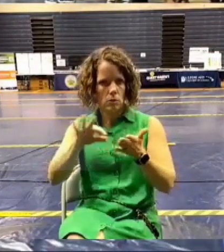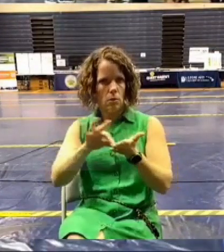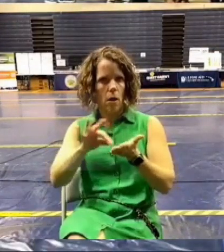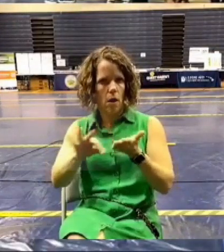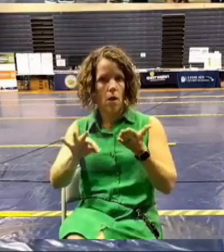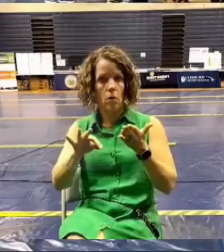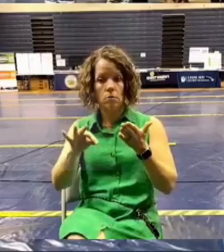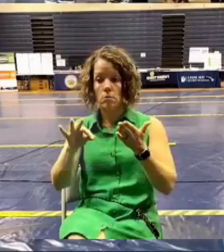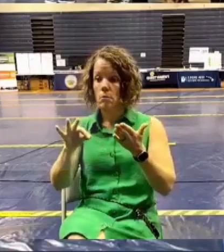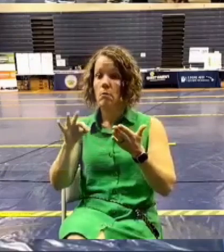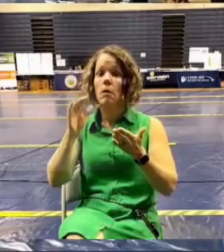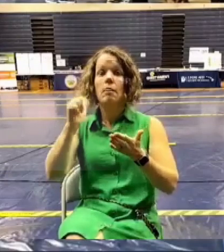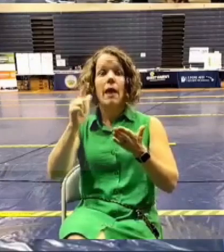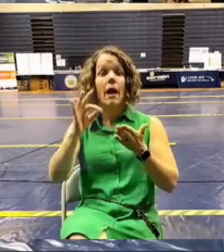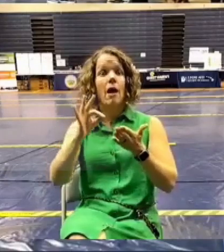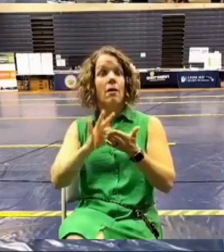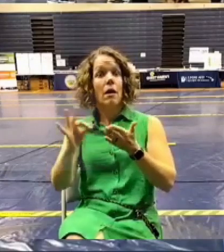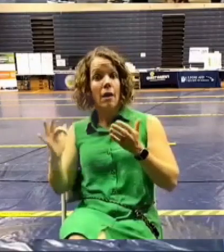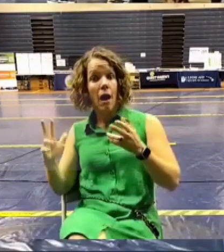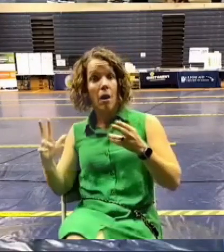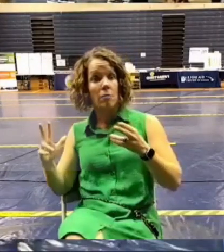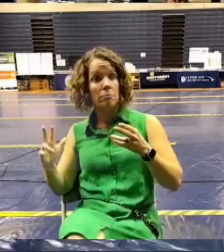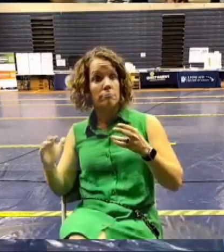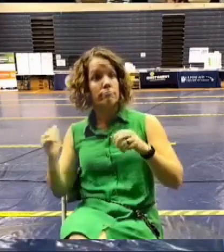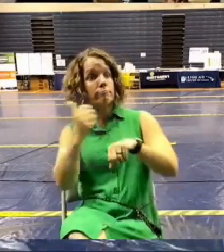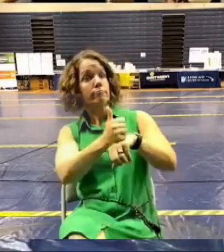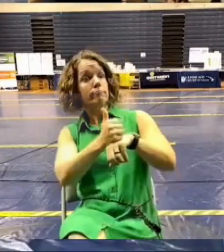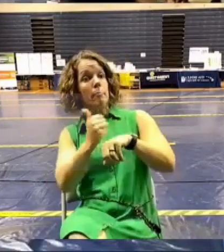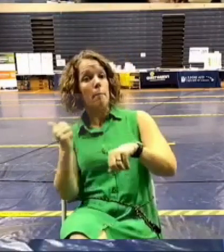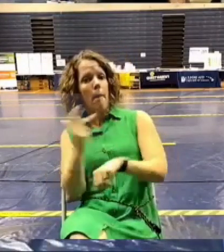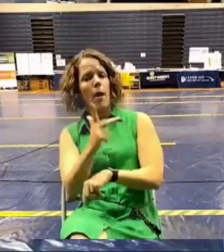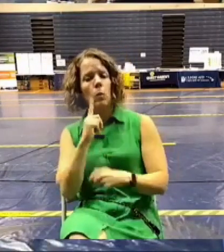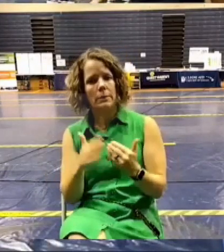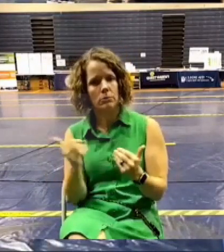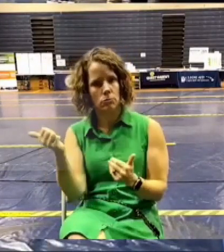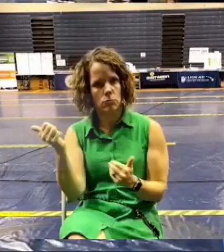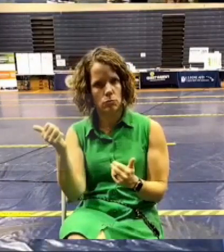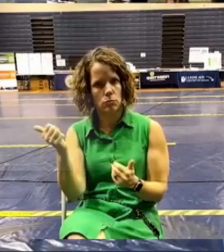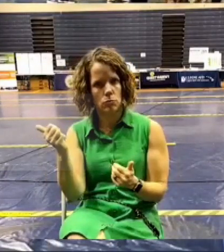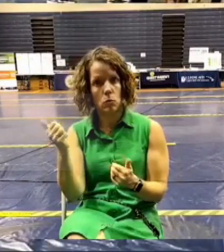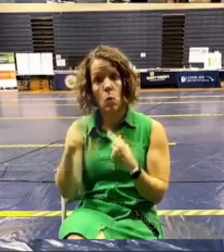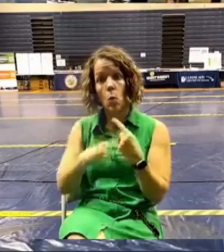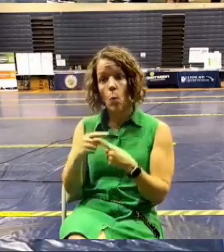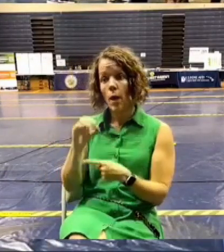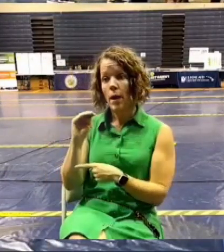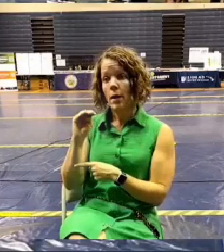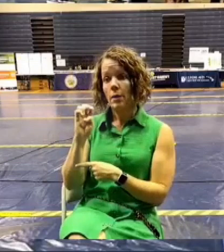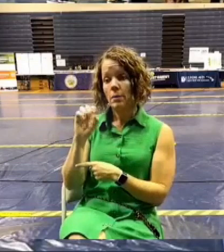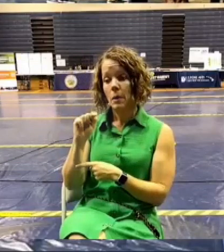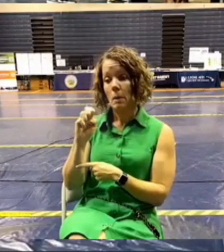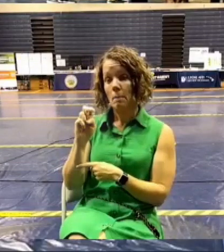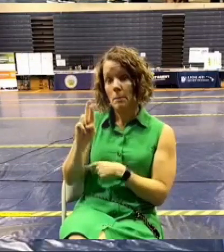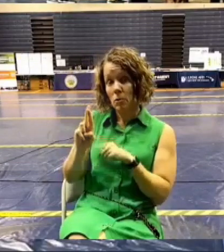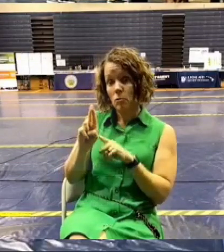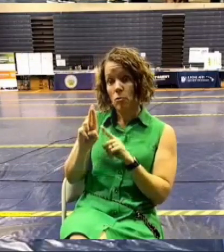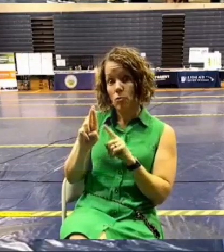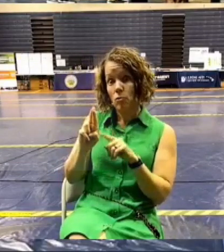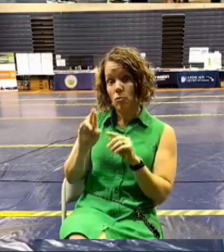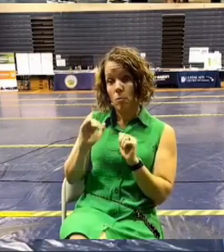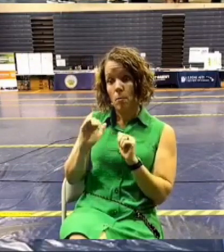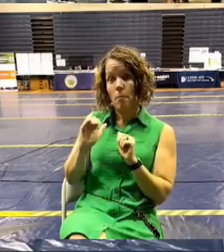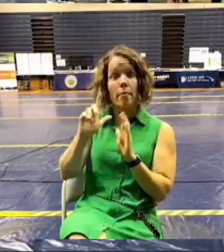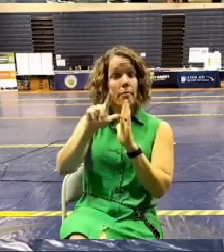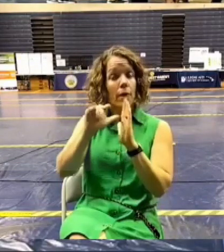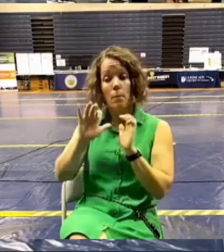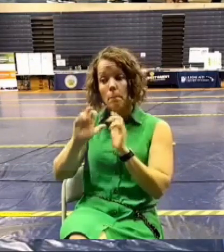it. Okay, so as long as you know who you are, you cancel it, we know. When you put the meter back, reestablish the account. So we don't charge for putting